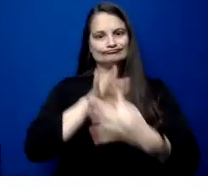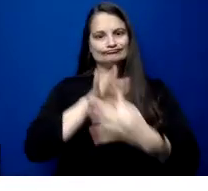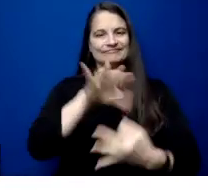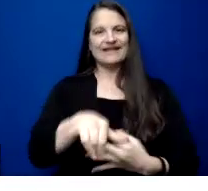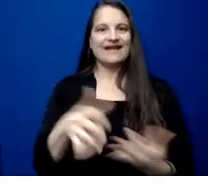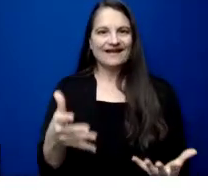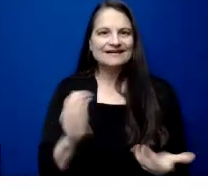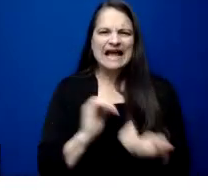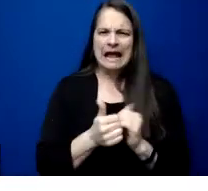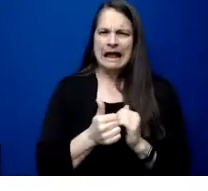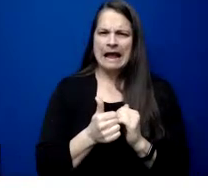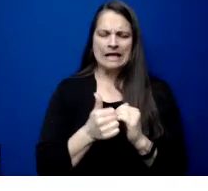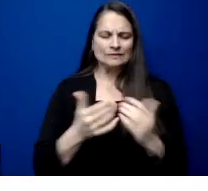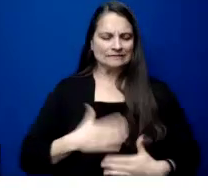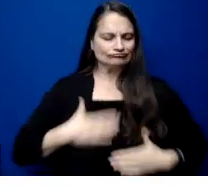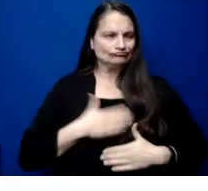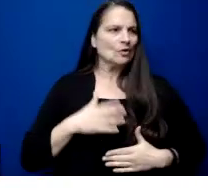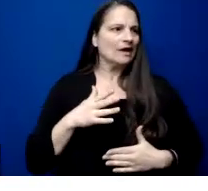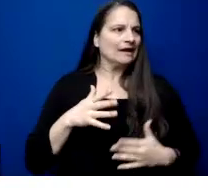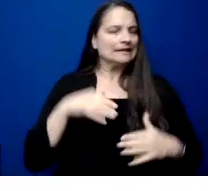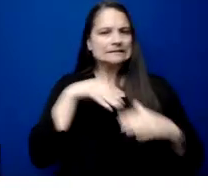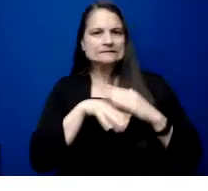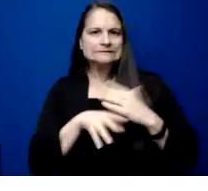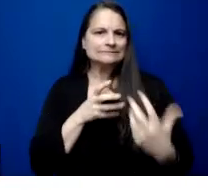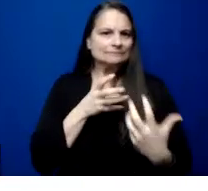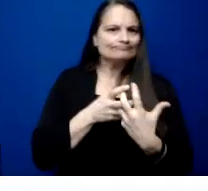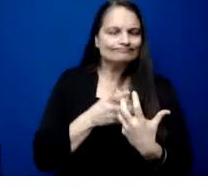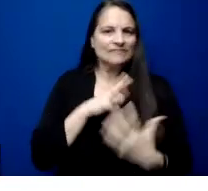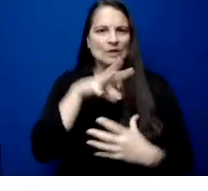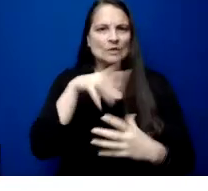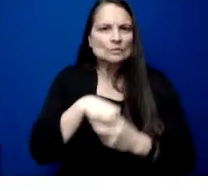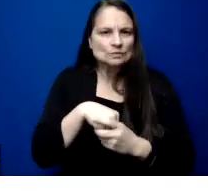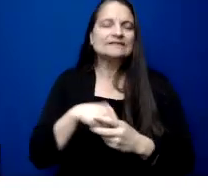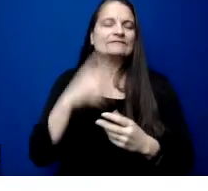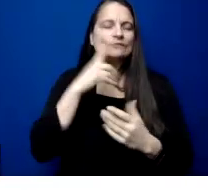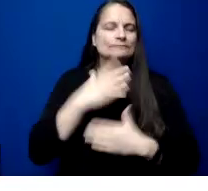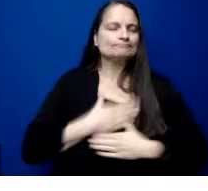enjoy accessible and inclusive opportunities for recreation.